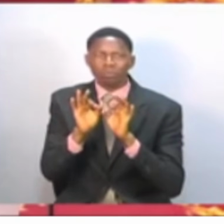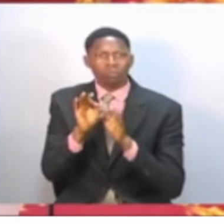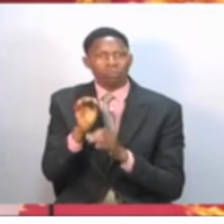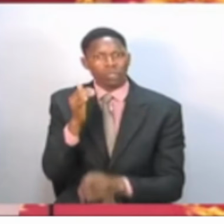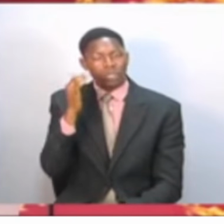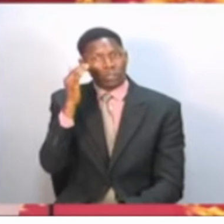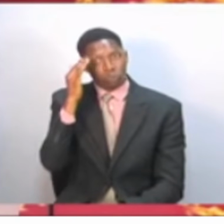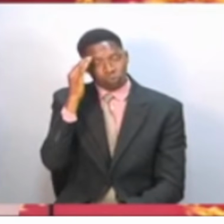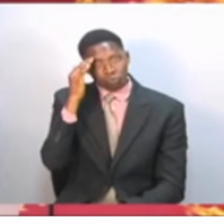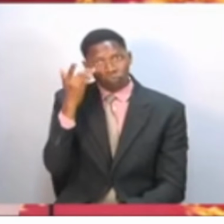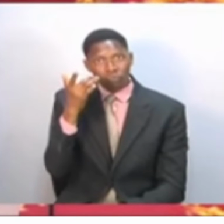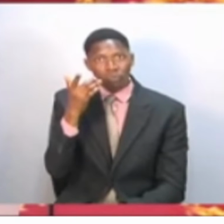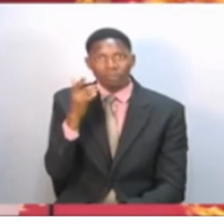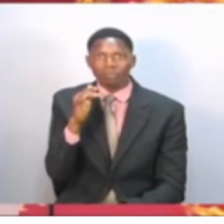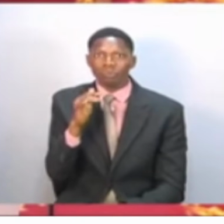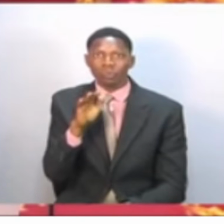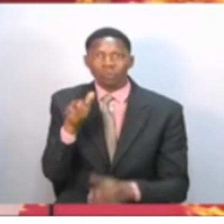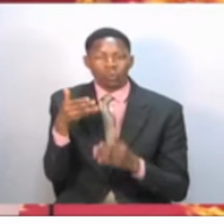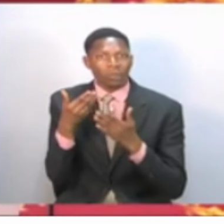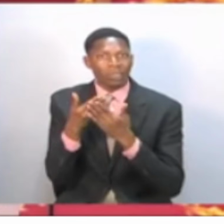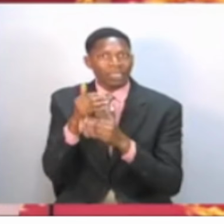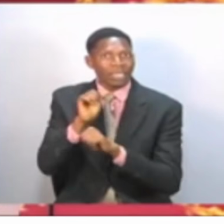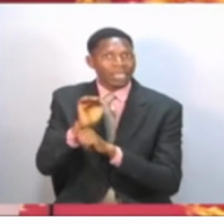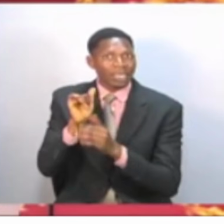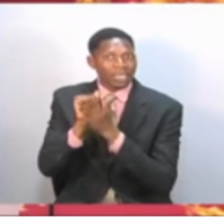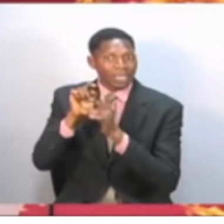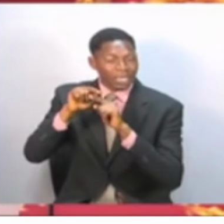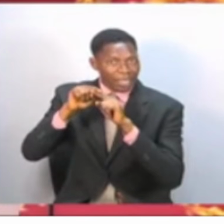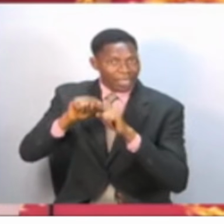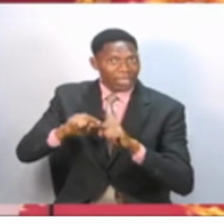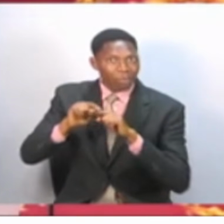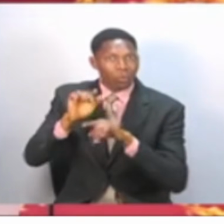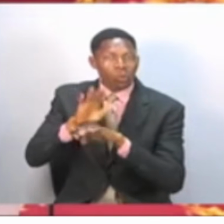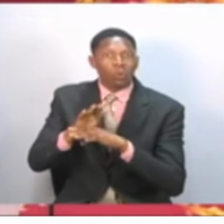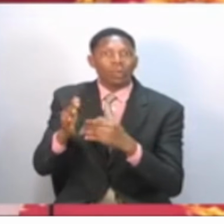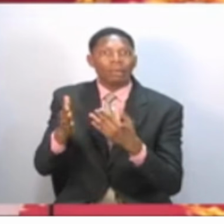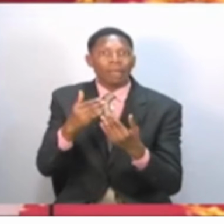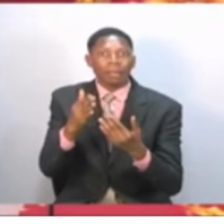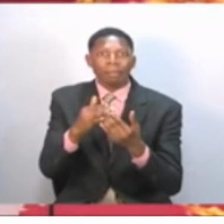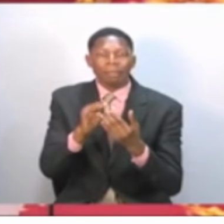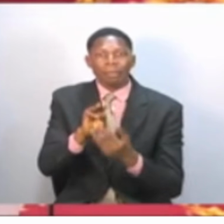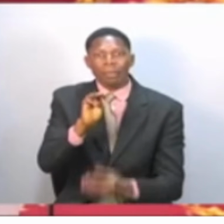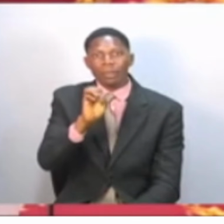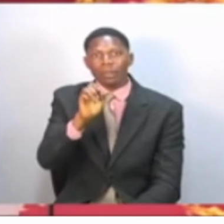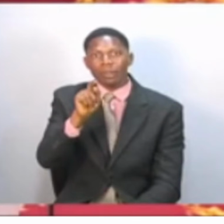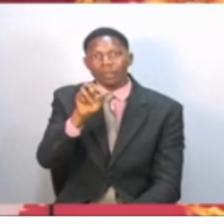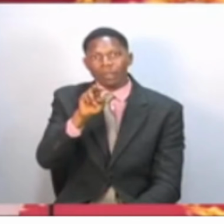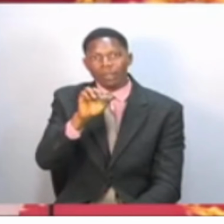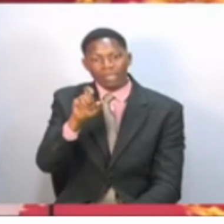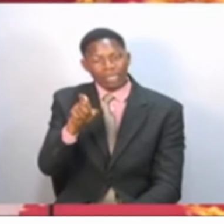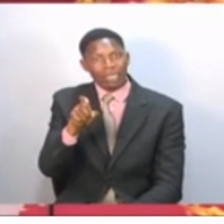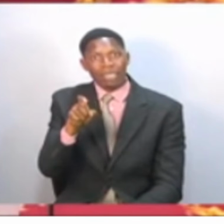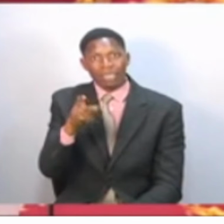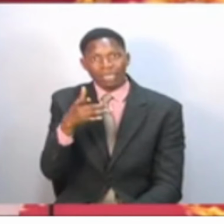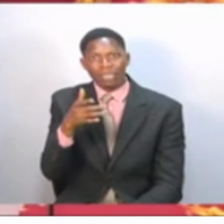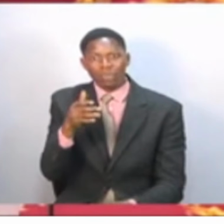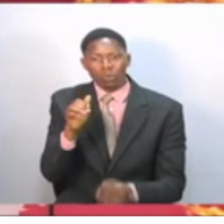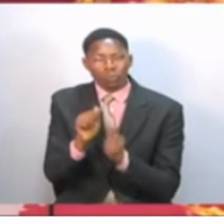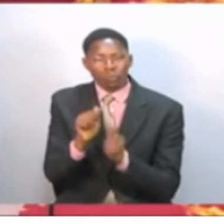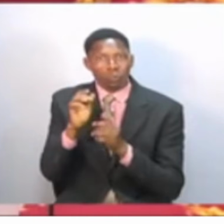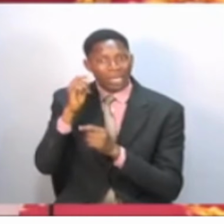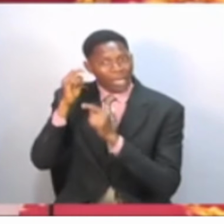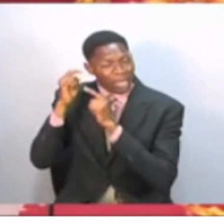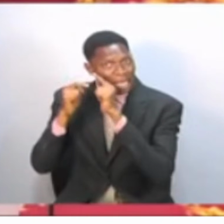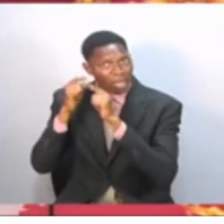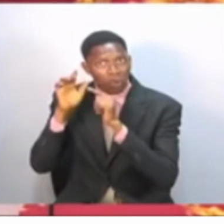the deliberate falsehood that rely on simplified metrics such as cost per kilometer without considering the scope